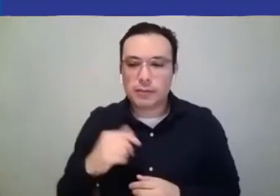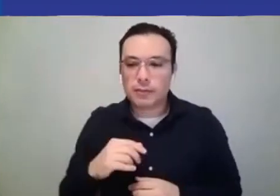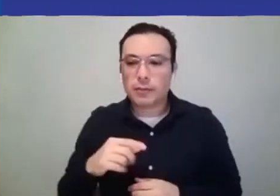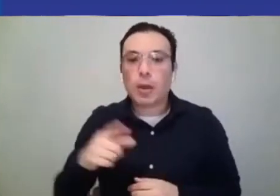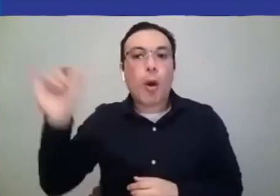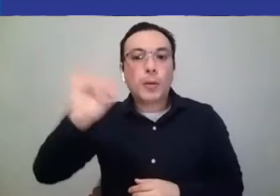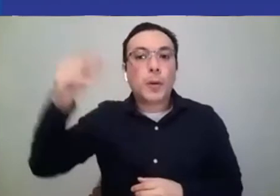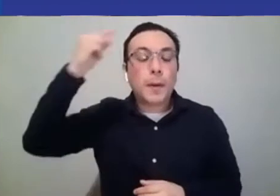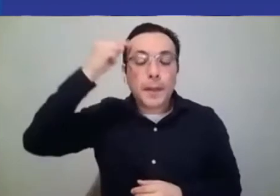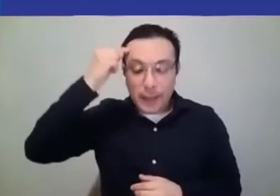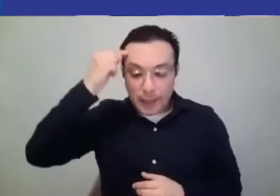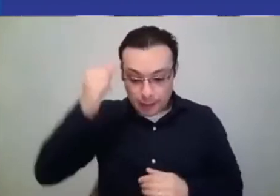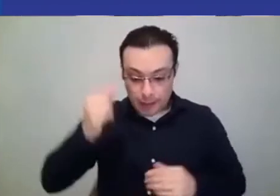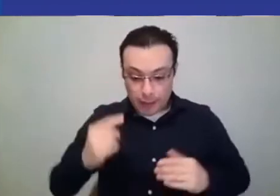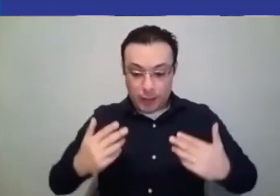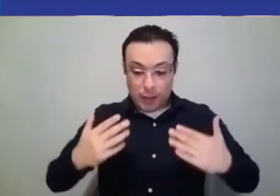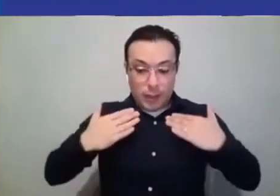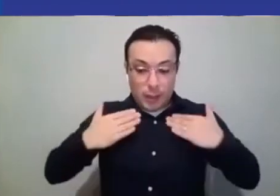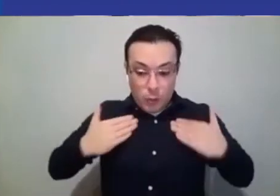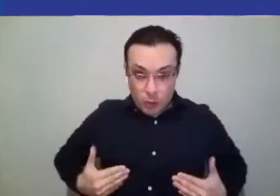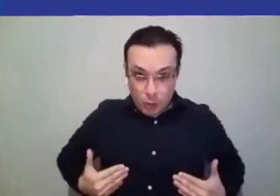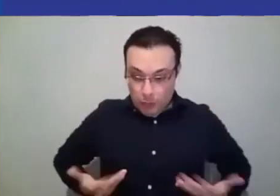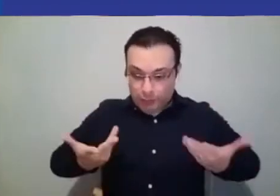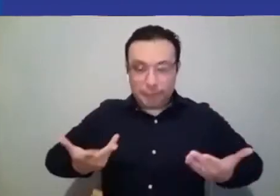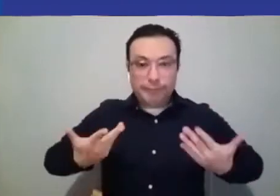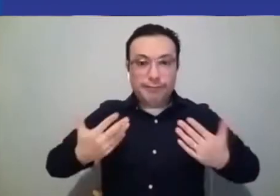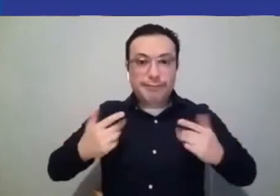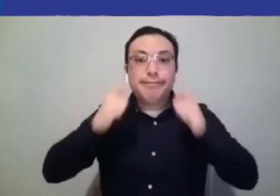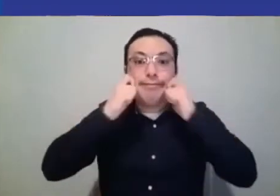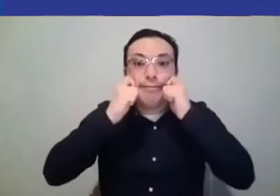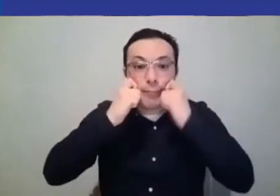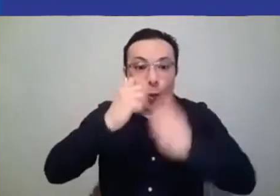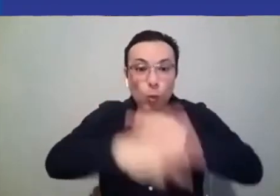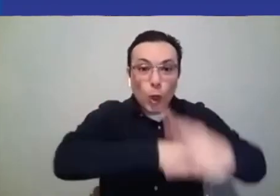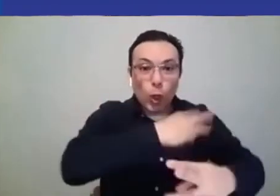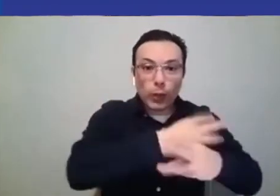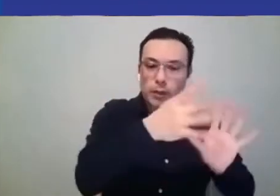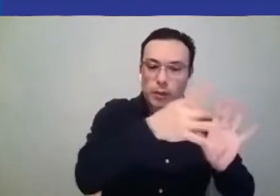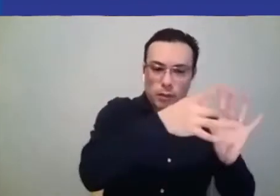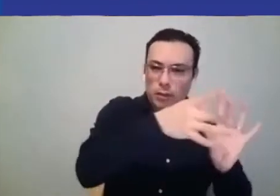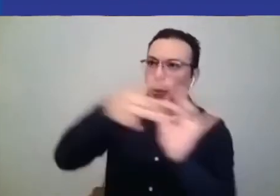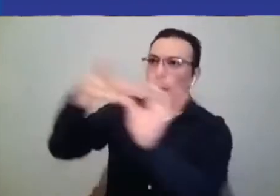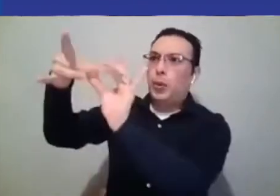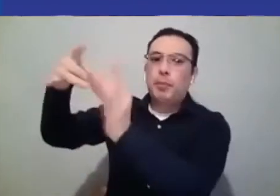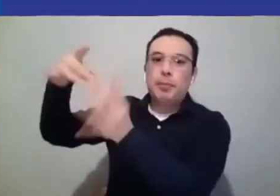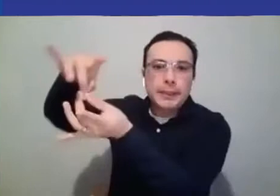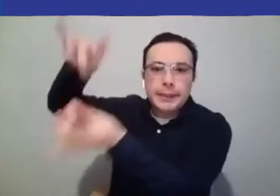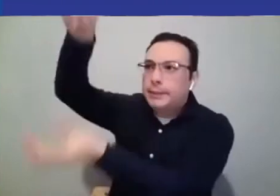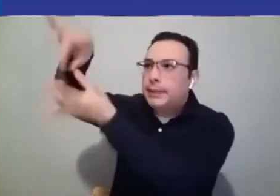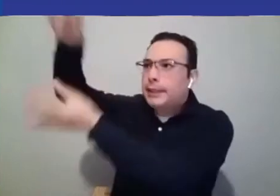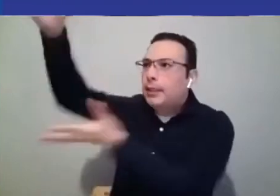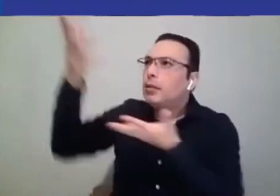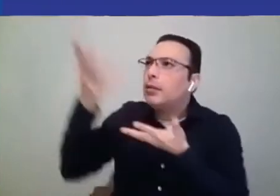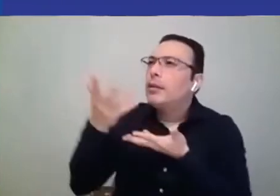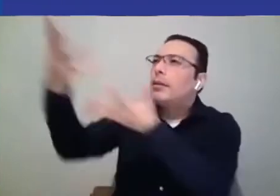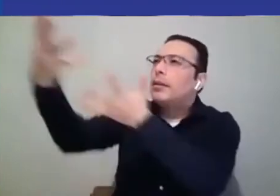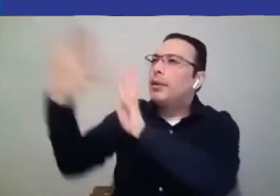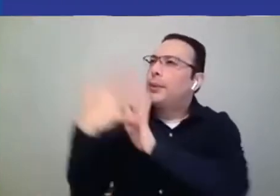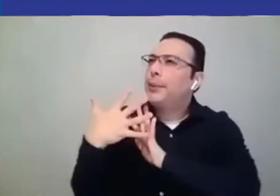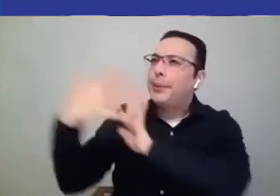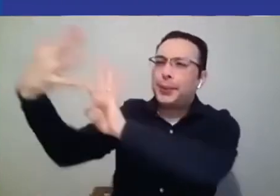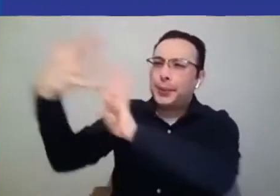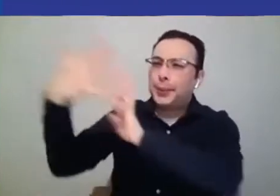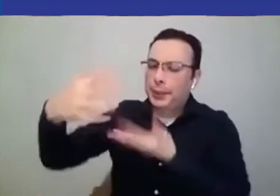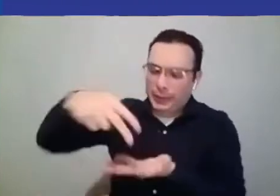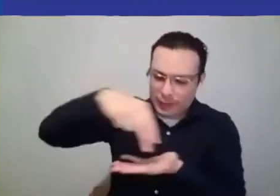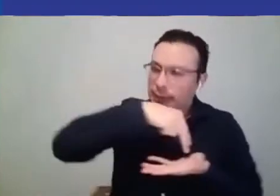link between the spiritual and the human world, and how those are tied together, very much about being part of